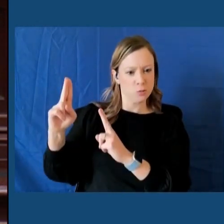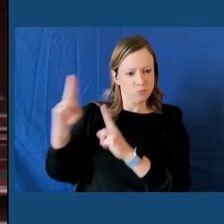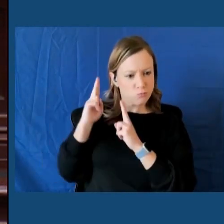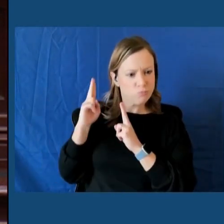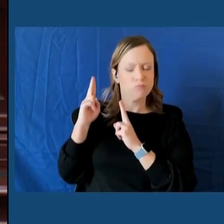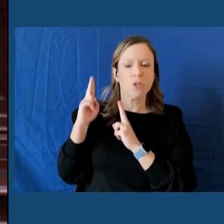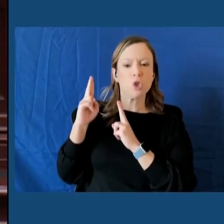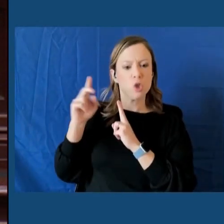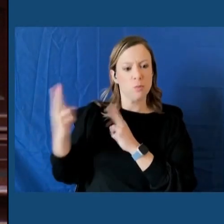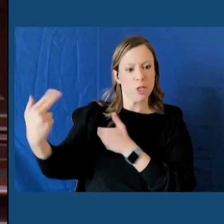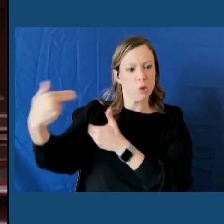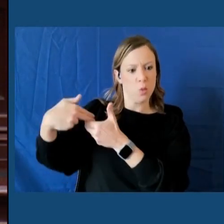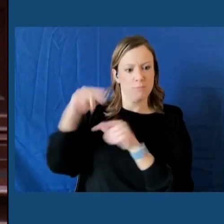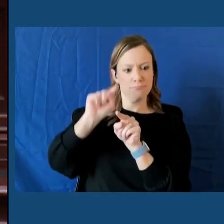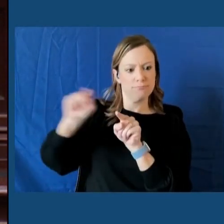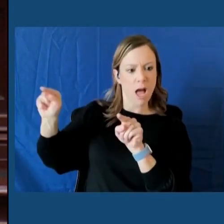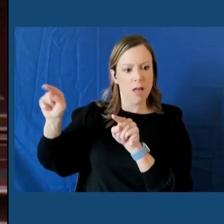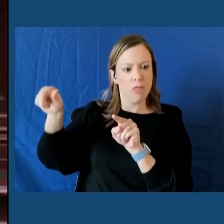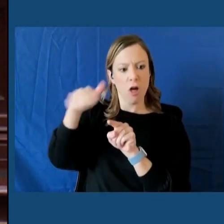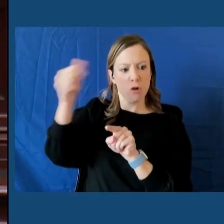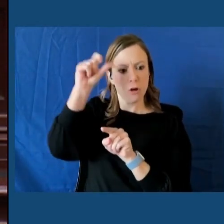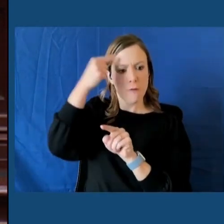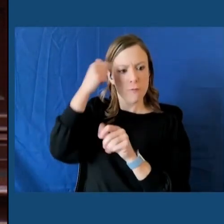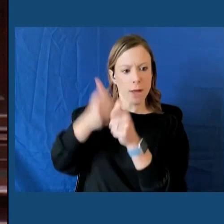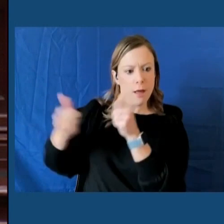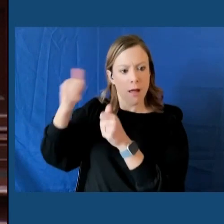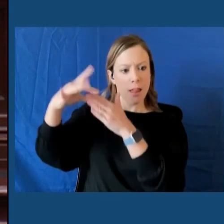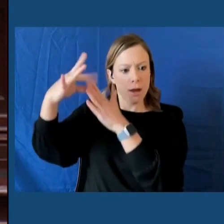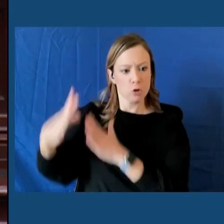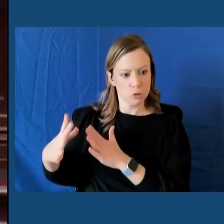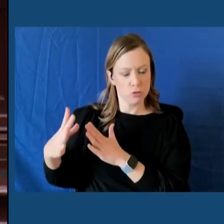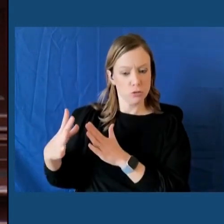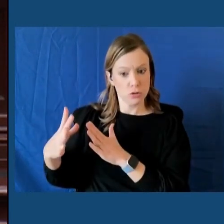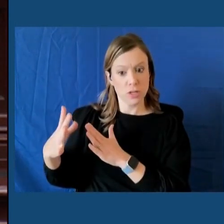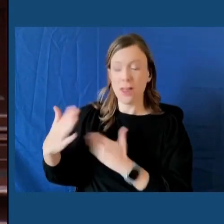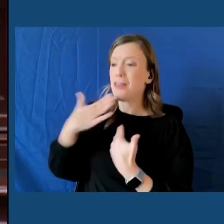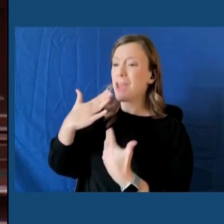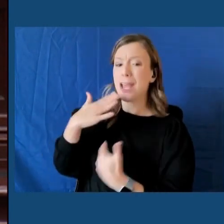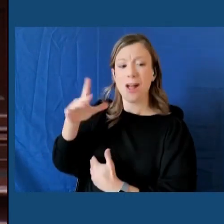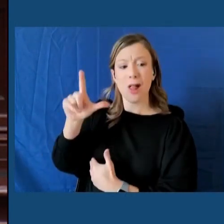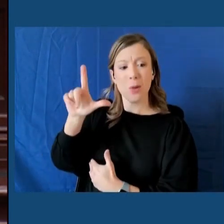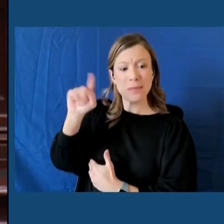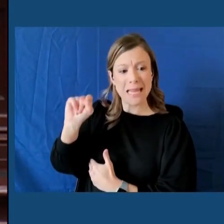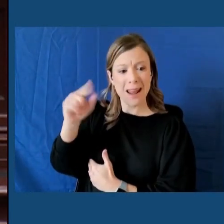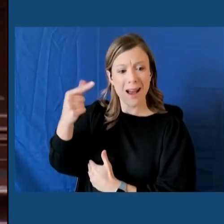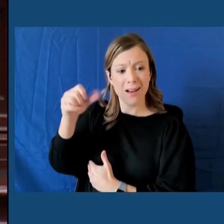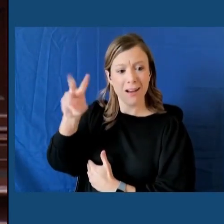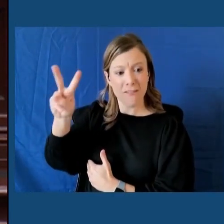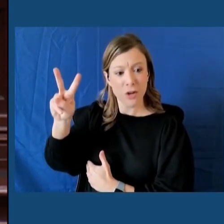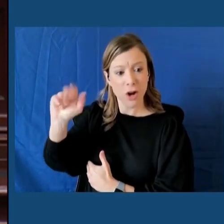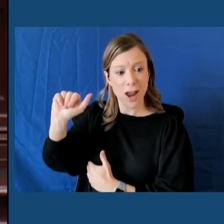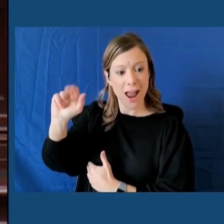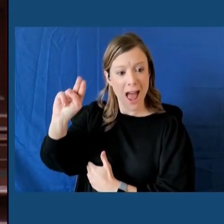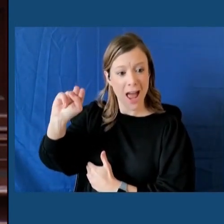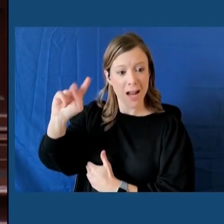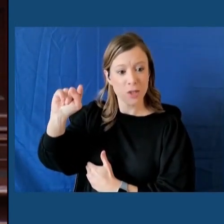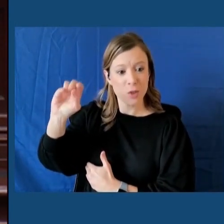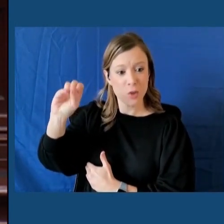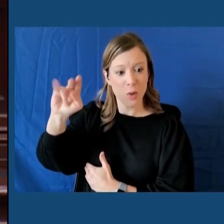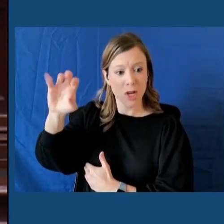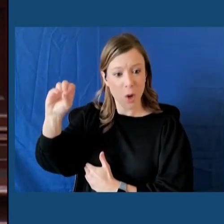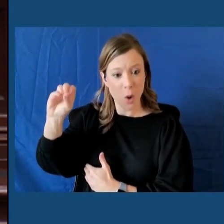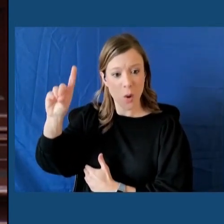First, let me thank our Lieutenant Governor Antonio Delgado. He has done an amazing job.